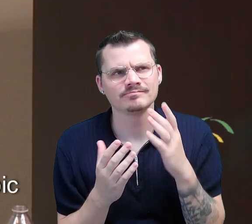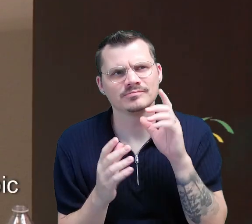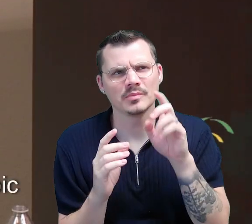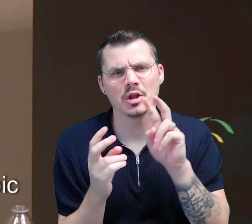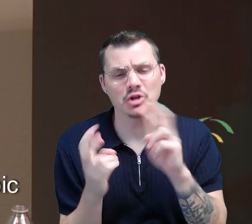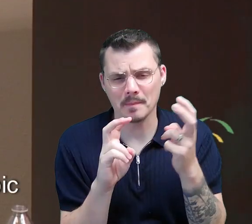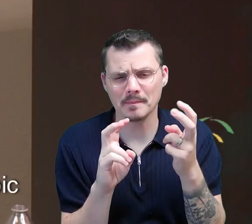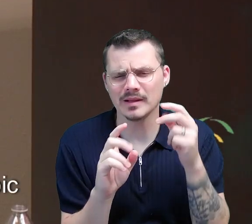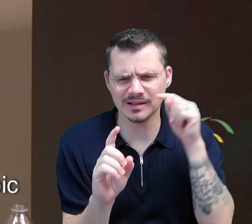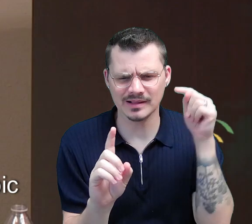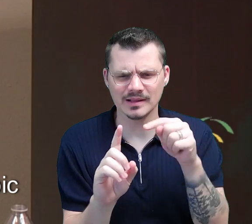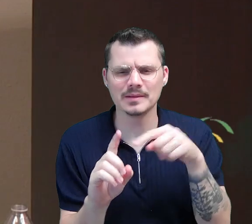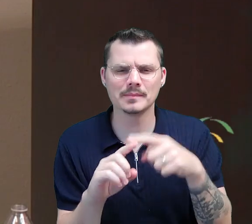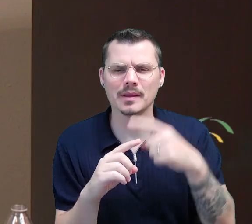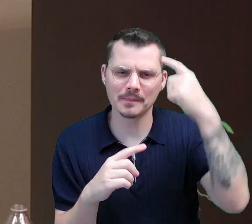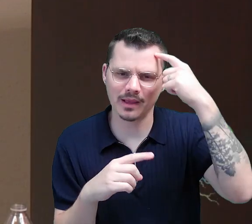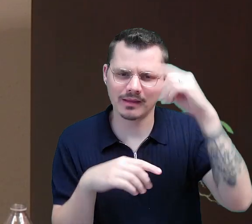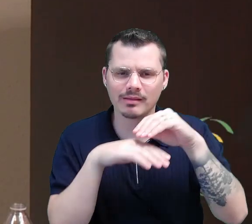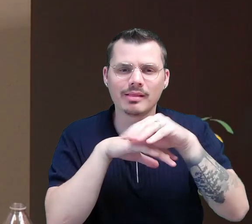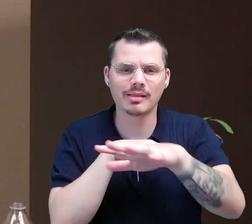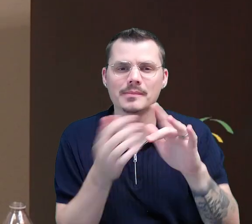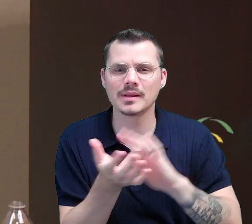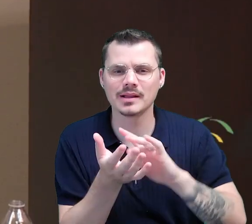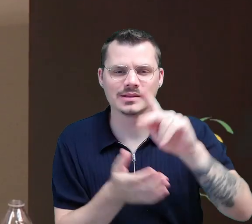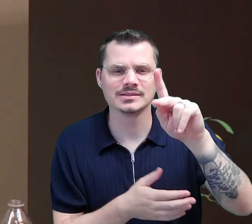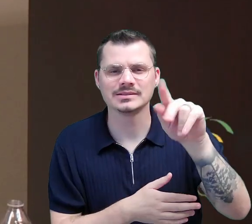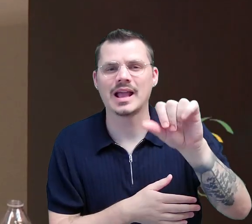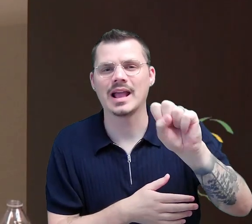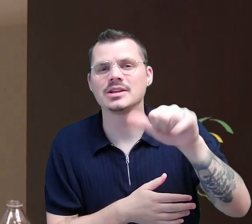agitating topic, which is psychotropic medications.